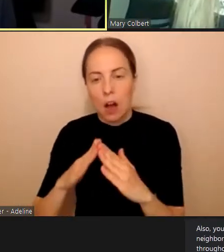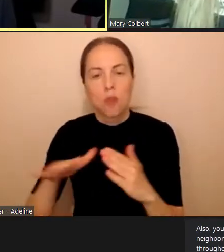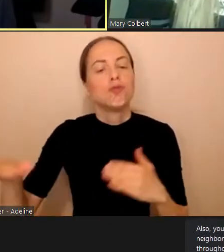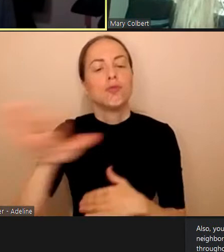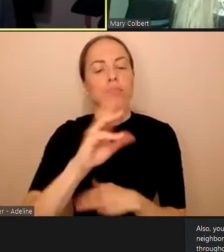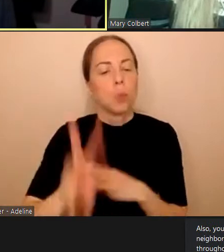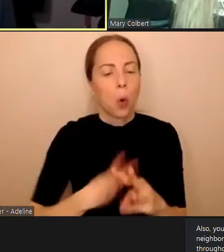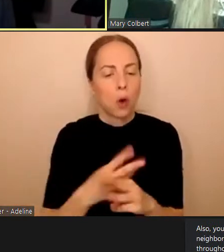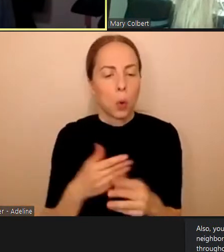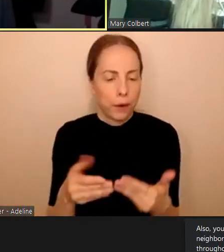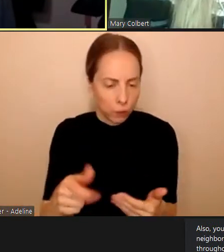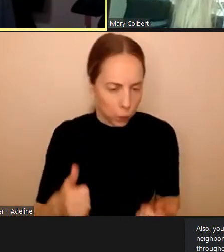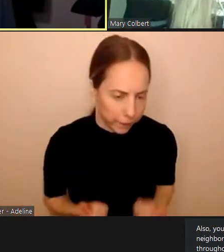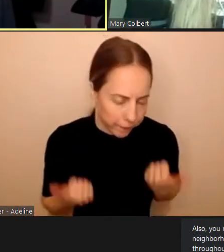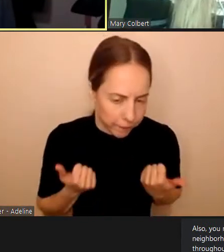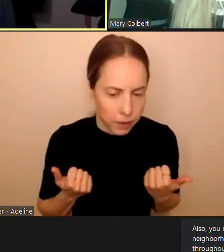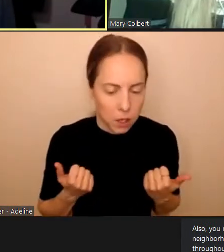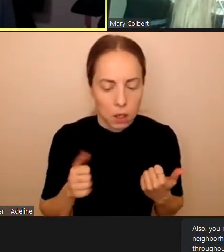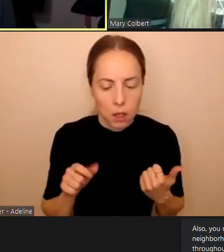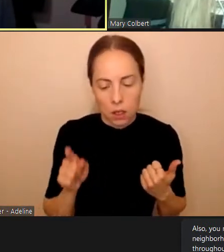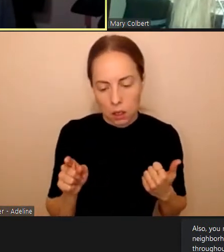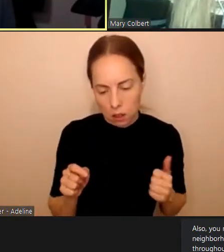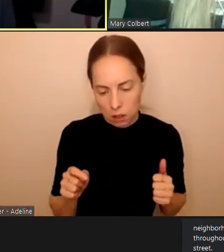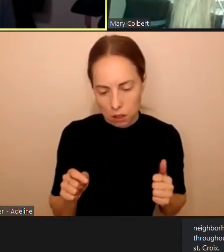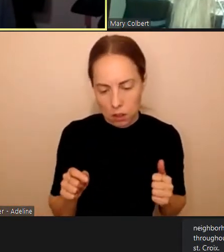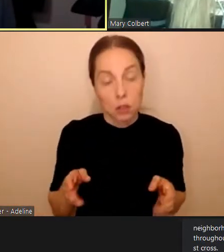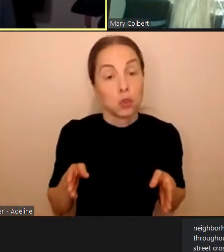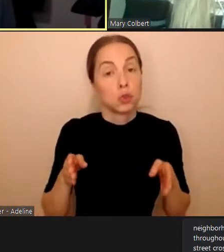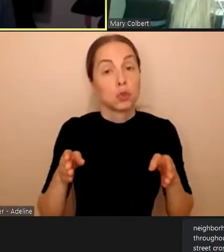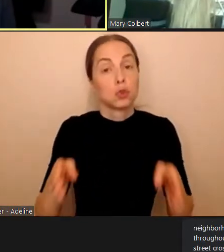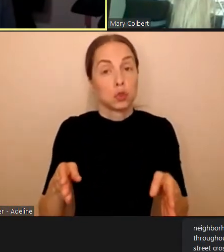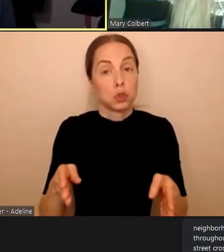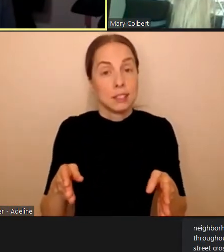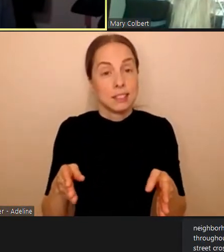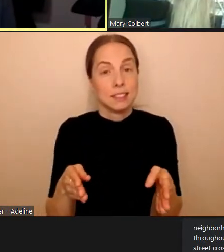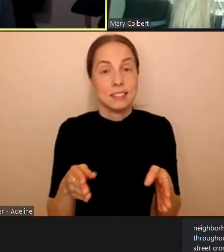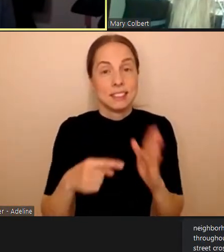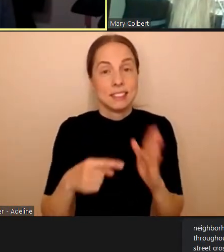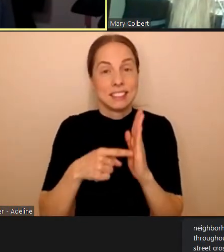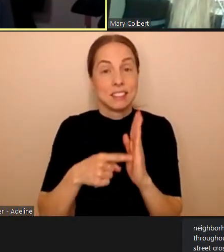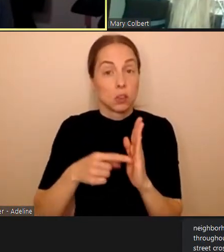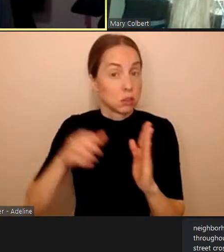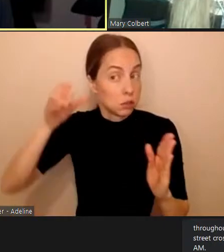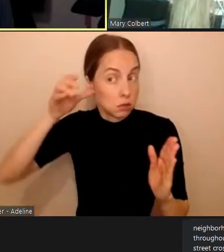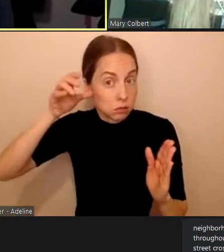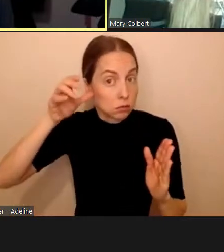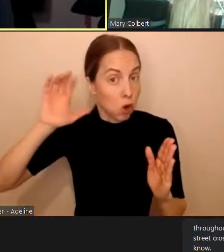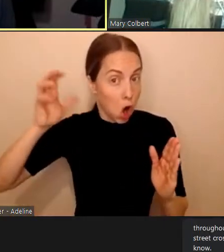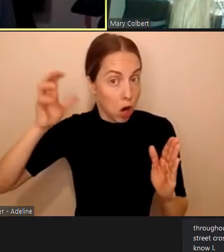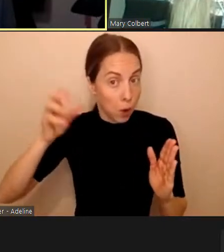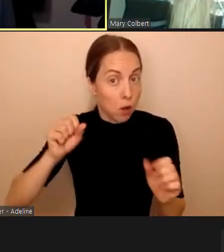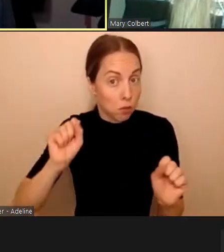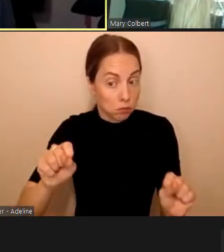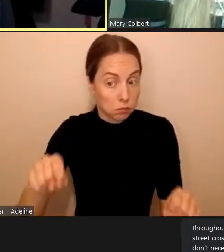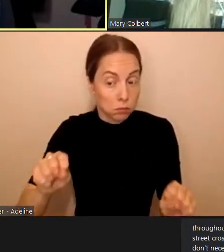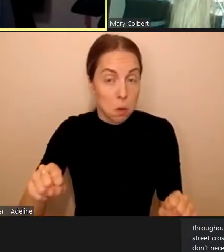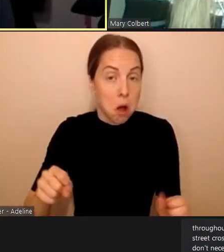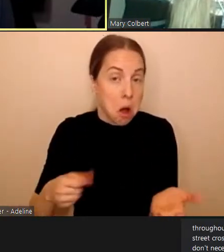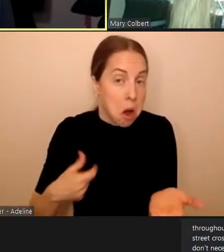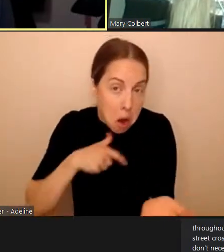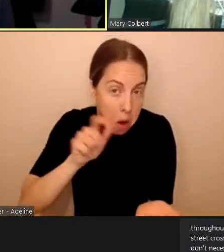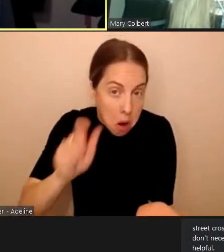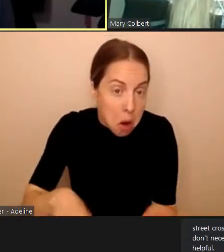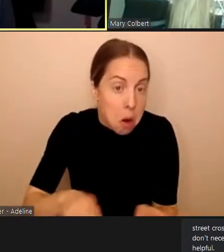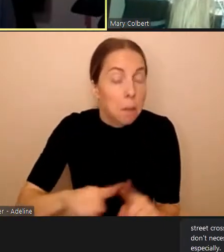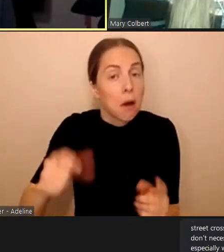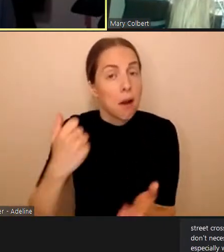wherever you may be, of street crossing signals that are audible. And no, I don't necessarily need them, but they are